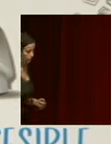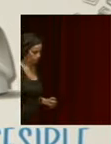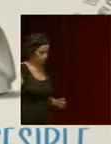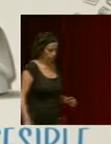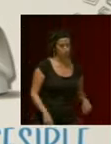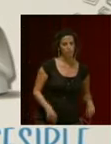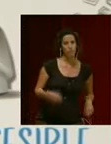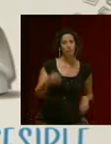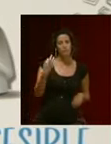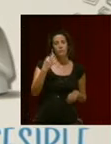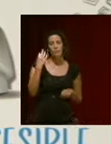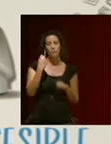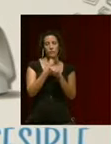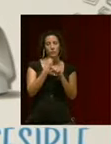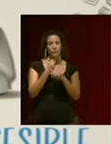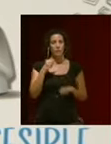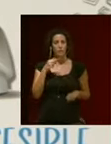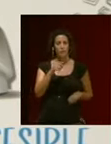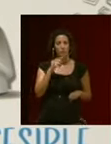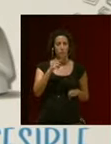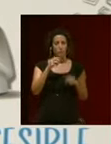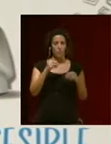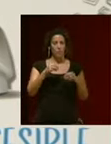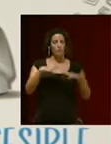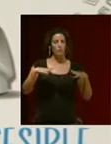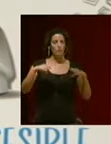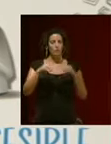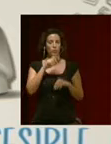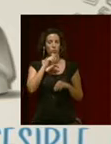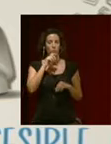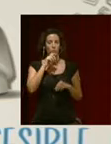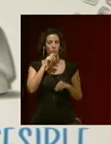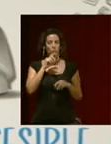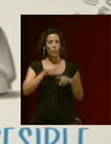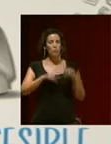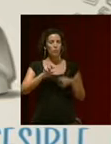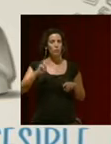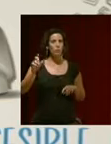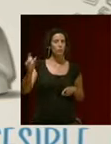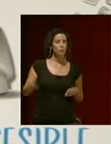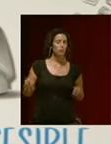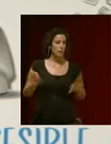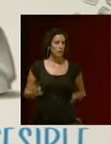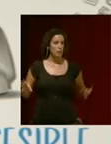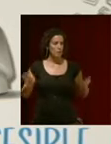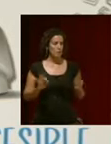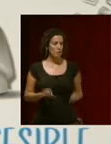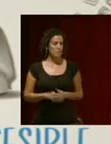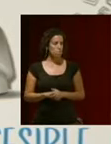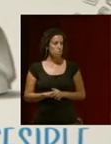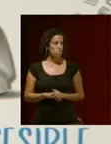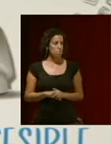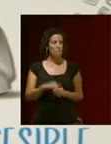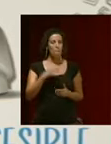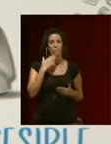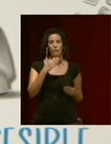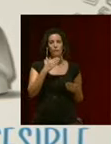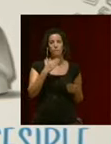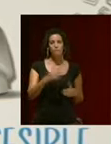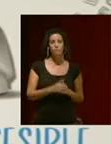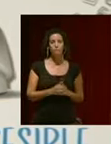This is the problem or the constraint that we find, which is how to activate it and deactivate it without depending from